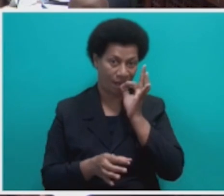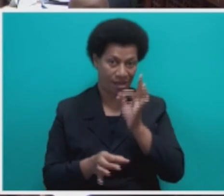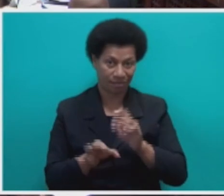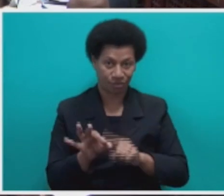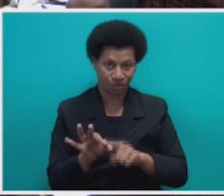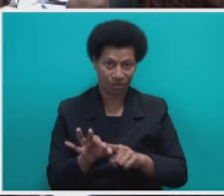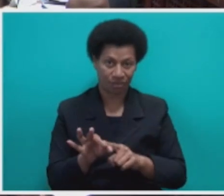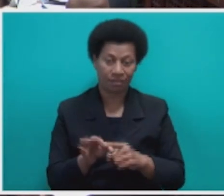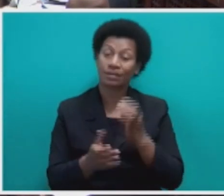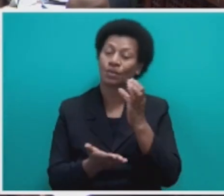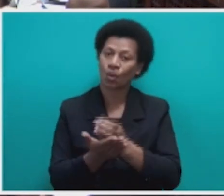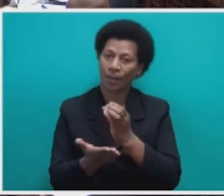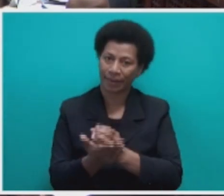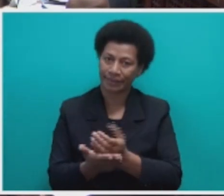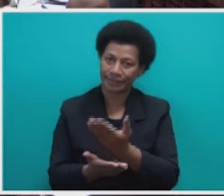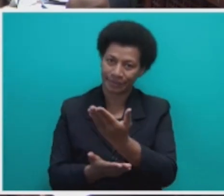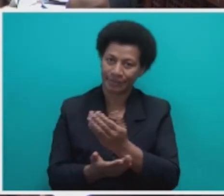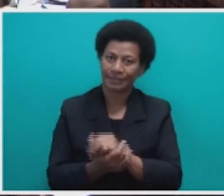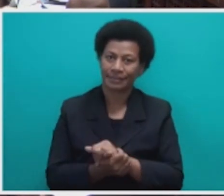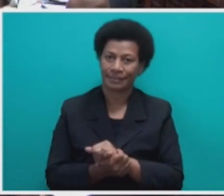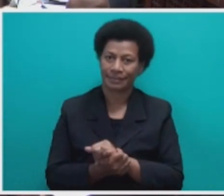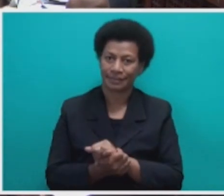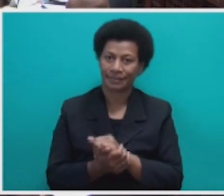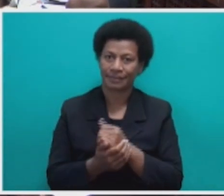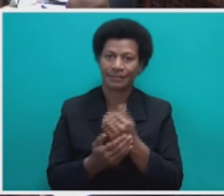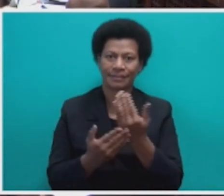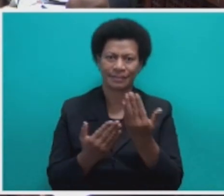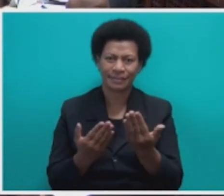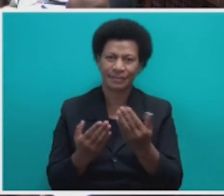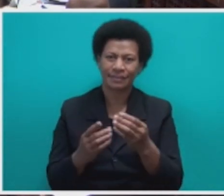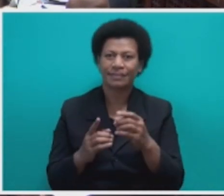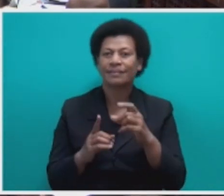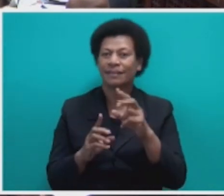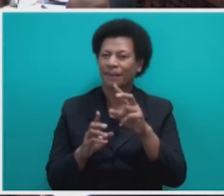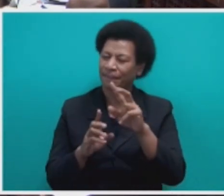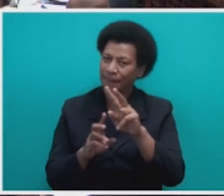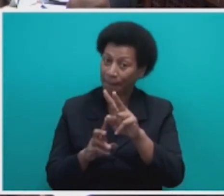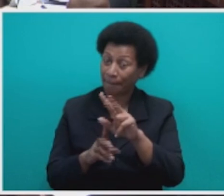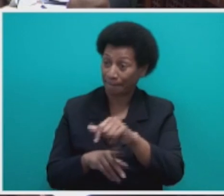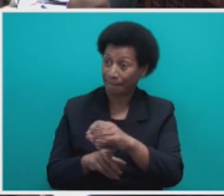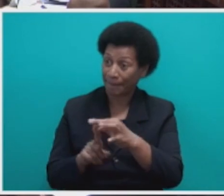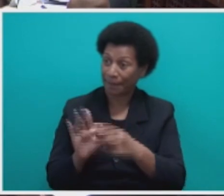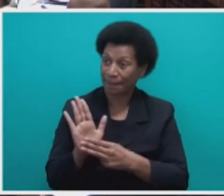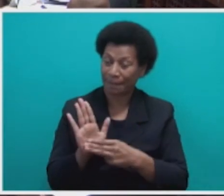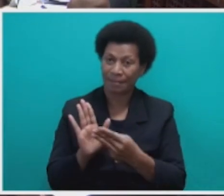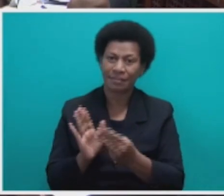like to correct the Deputy Prime Minister. In the Hansard report of 30th June, Friday 30th